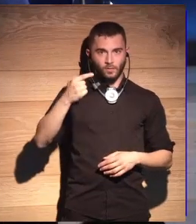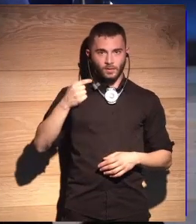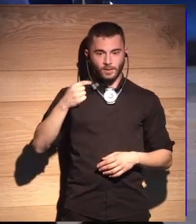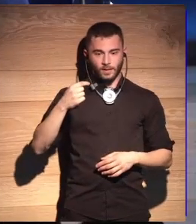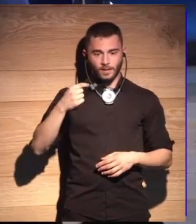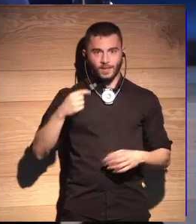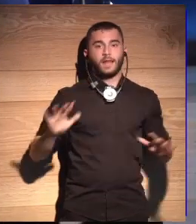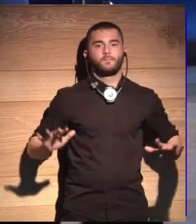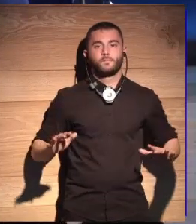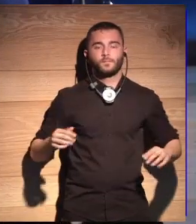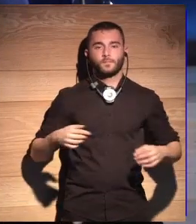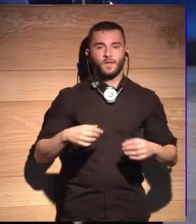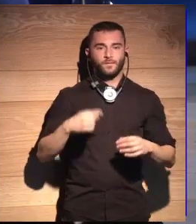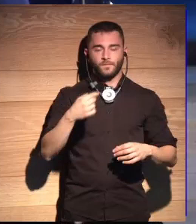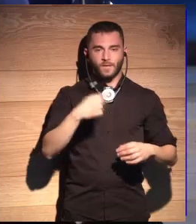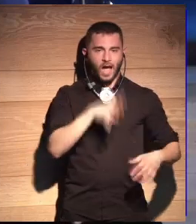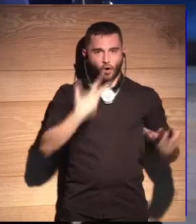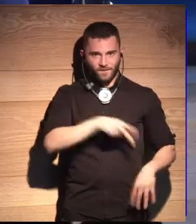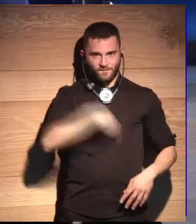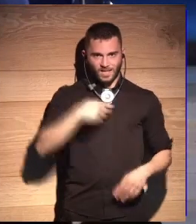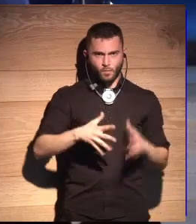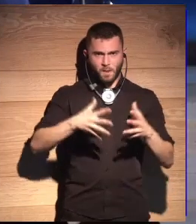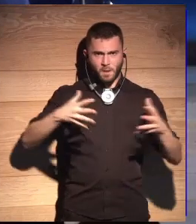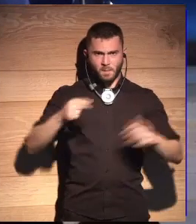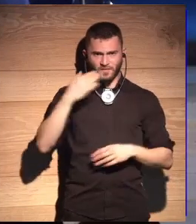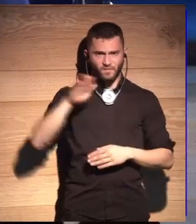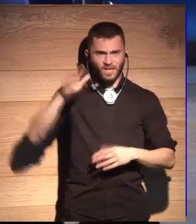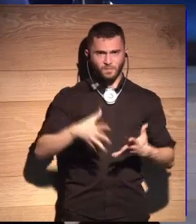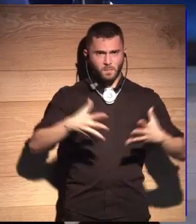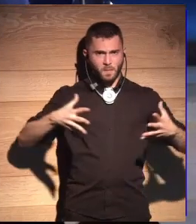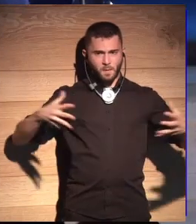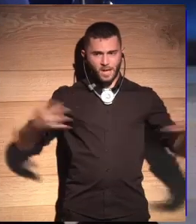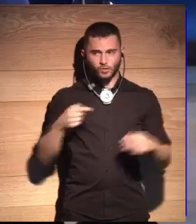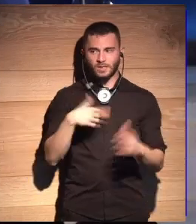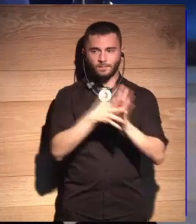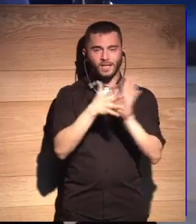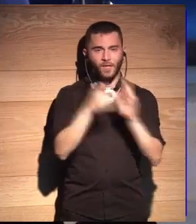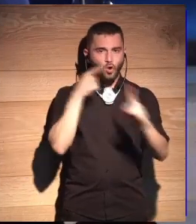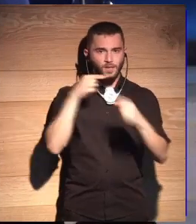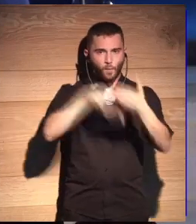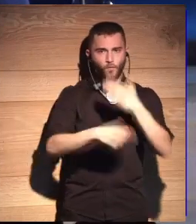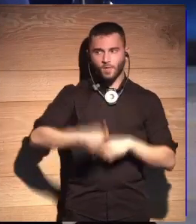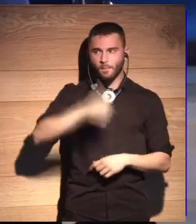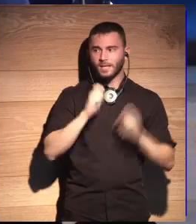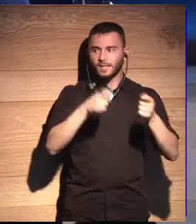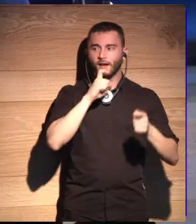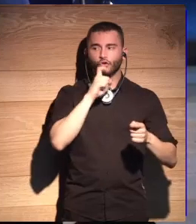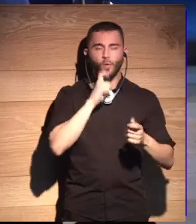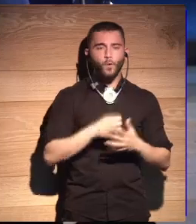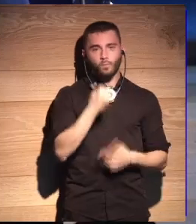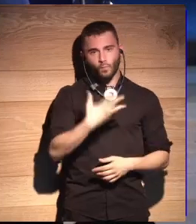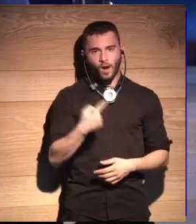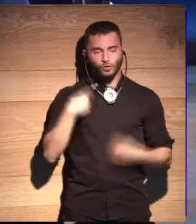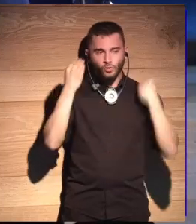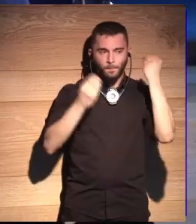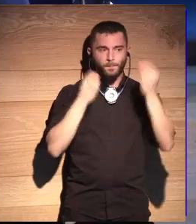minor action. How do you relate that? How can you explain that? Give it a deeper explanation. There